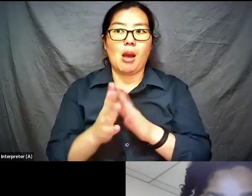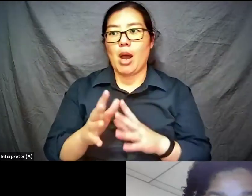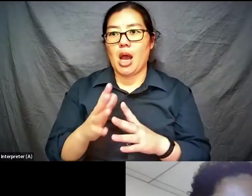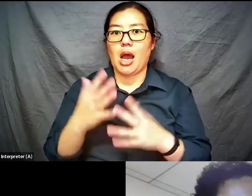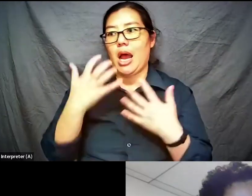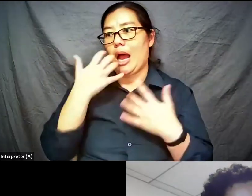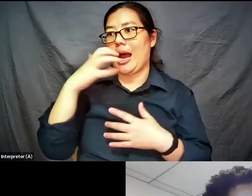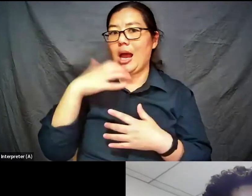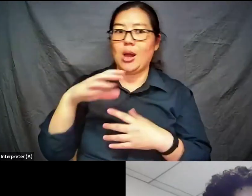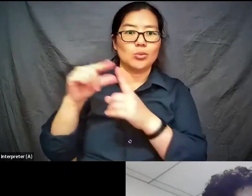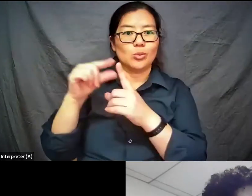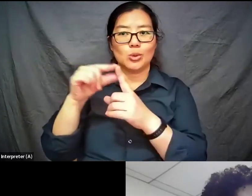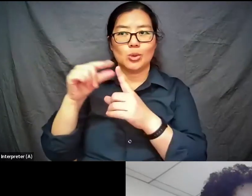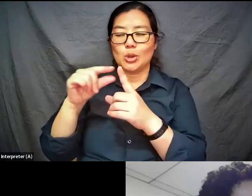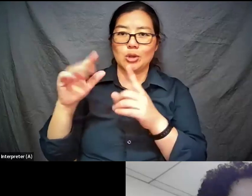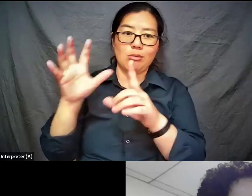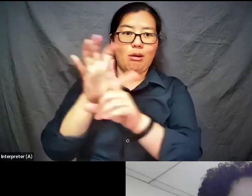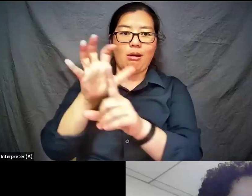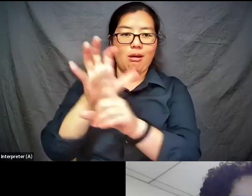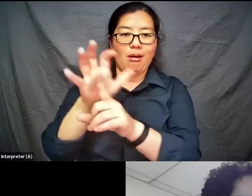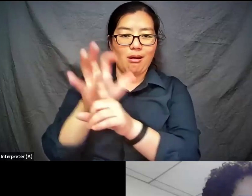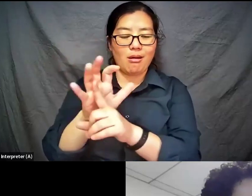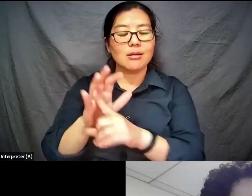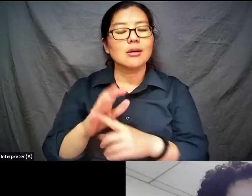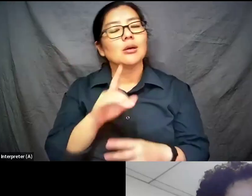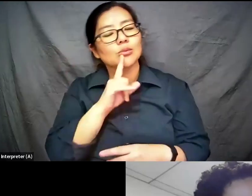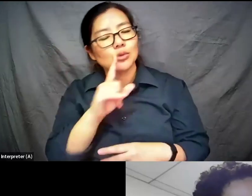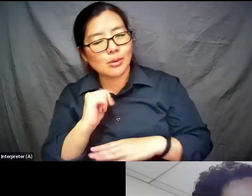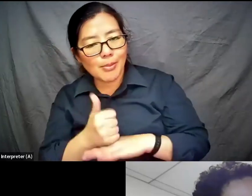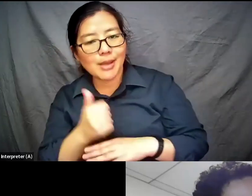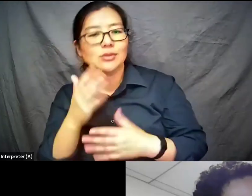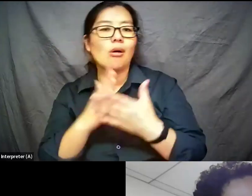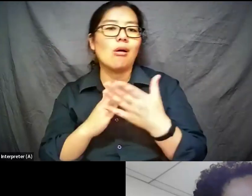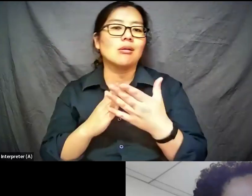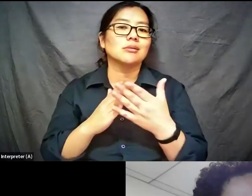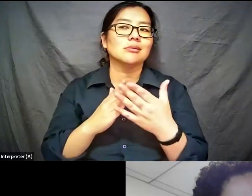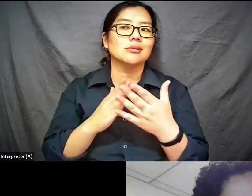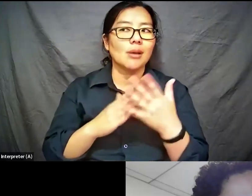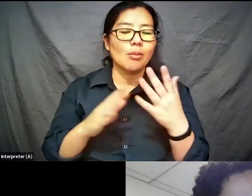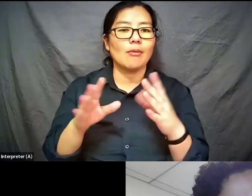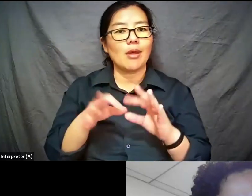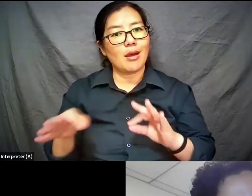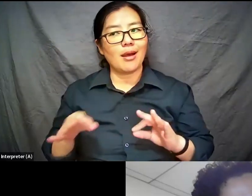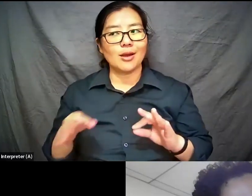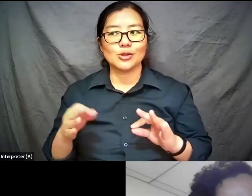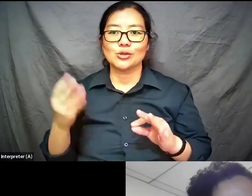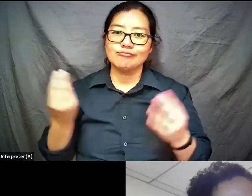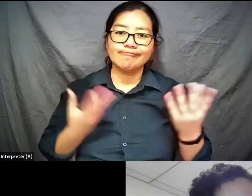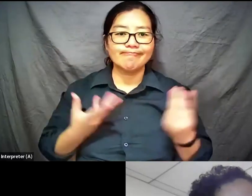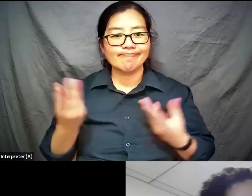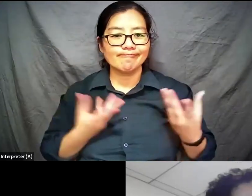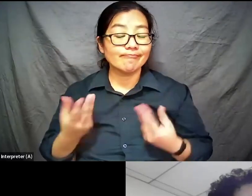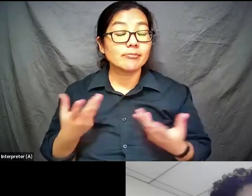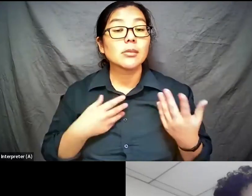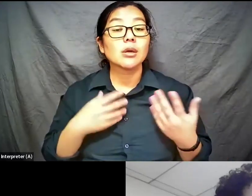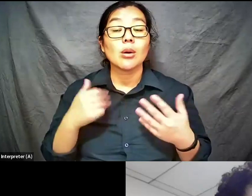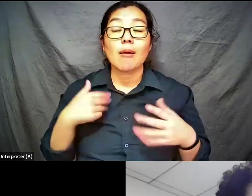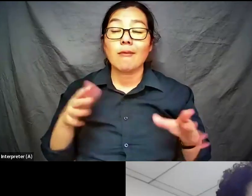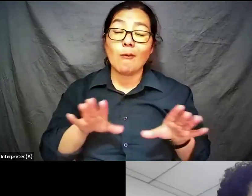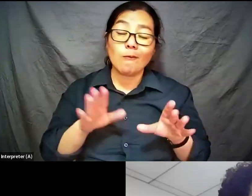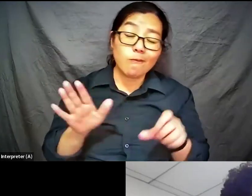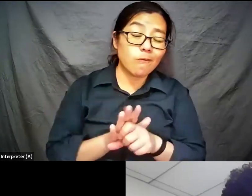be richer for us and our projects being in conversation with one another. So it's been really great sharing with you all.